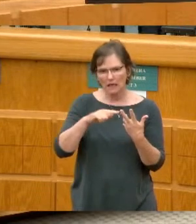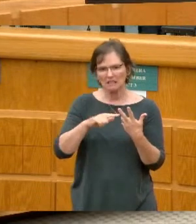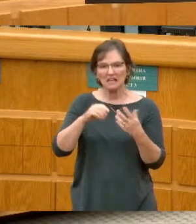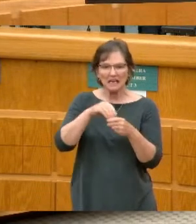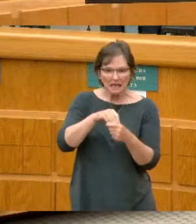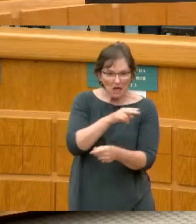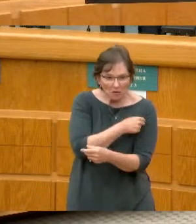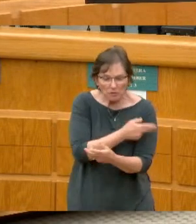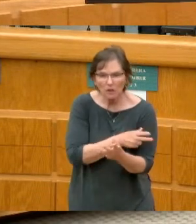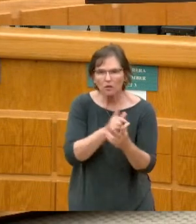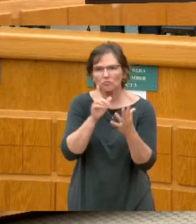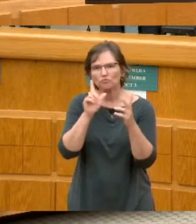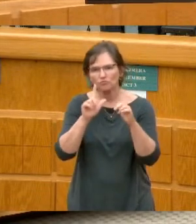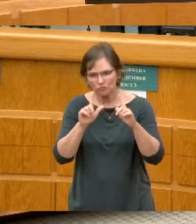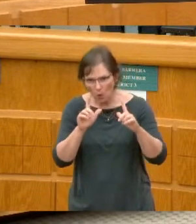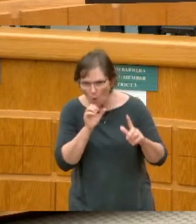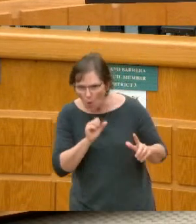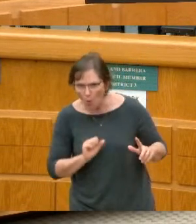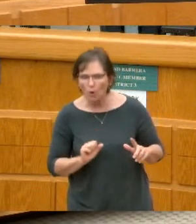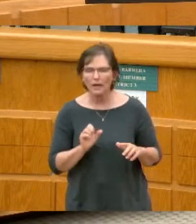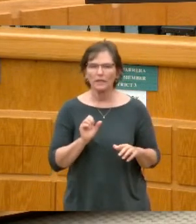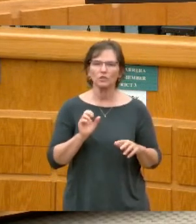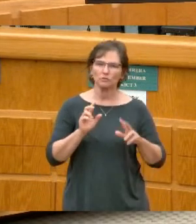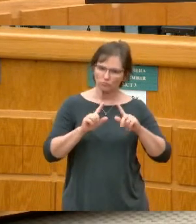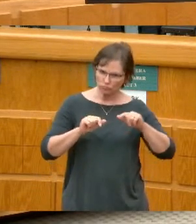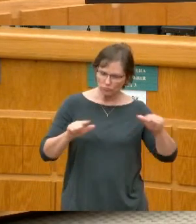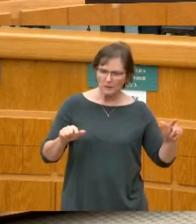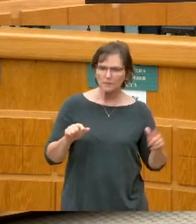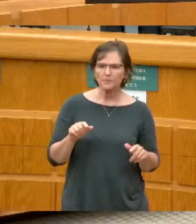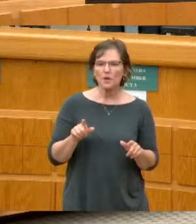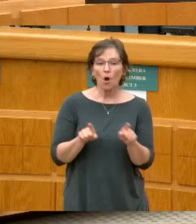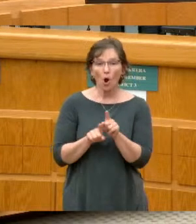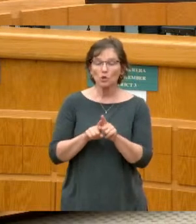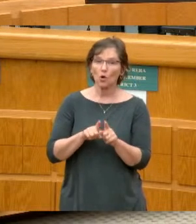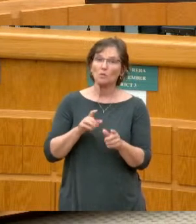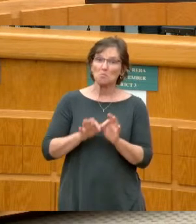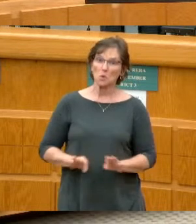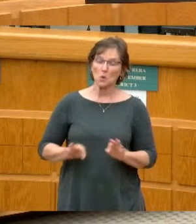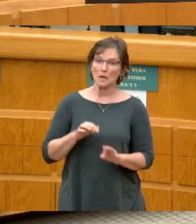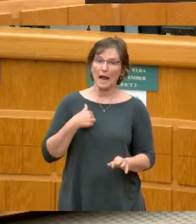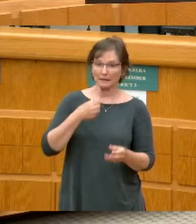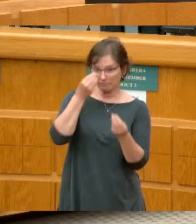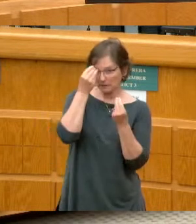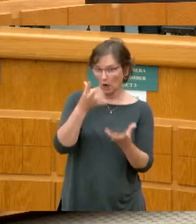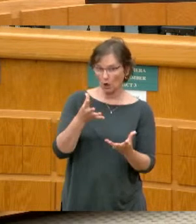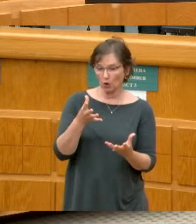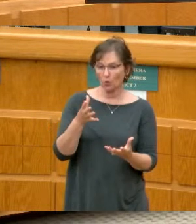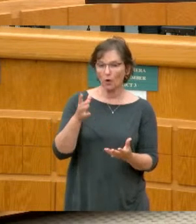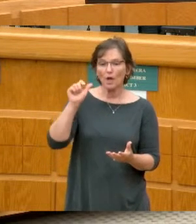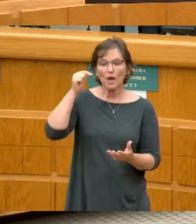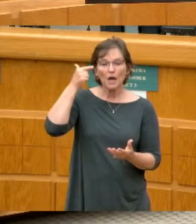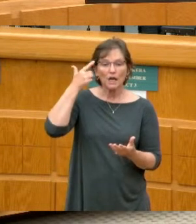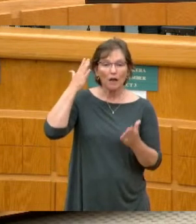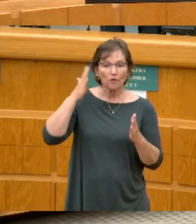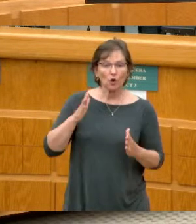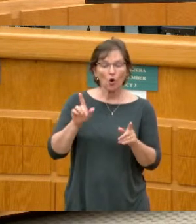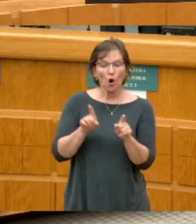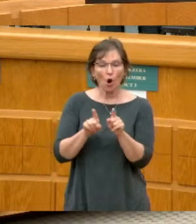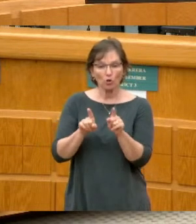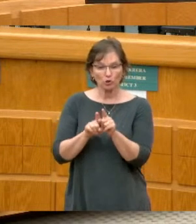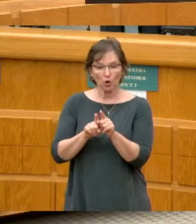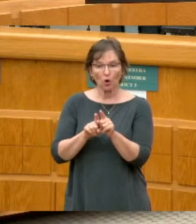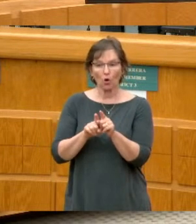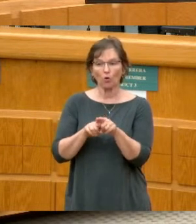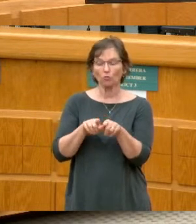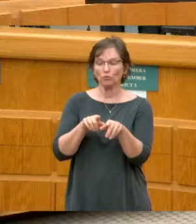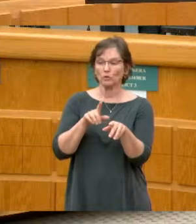infected patients. This makes sense, right? We want to help those who need the help the most. I'm trying to paraphrase all